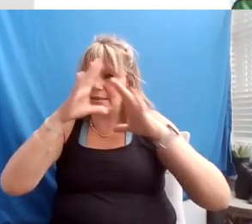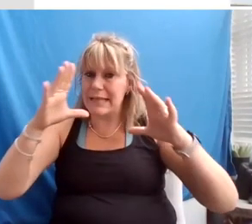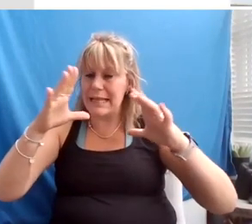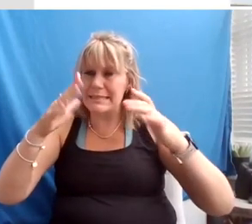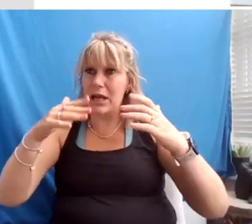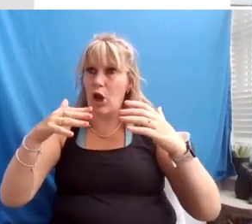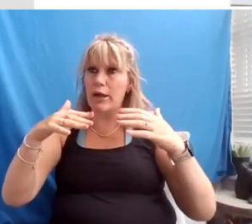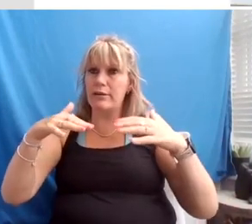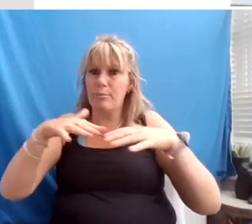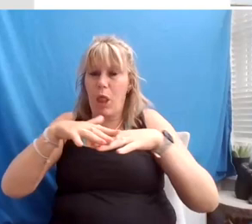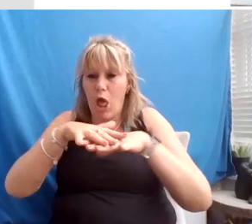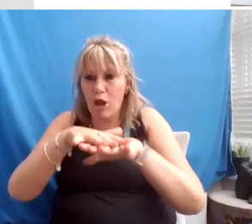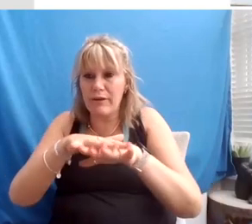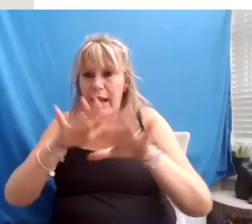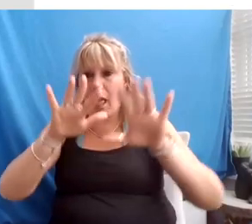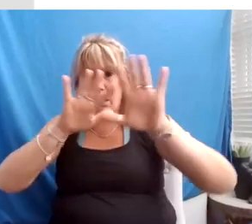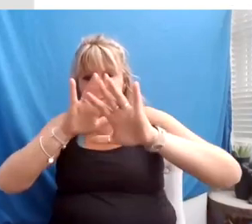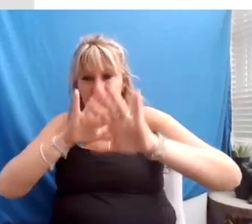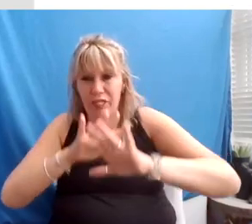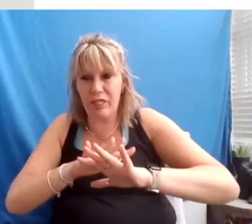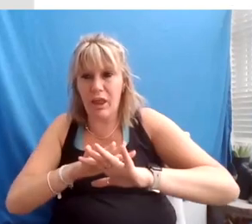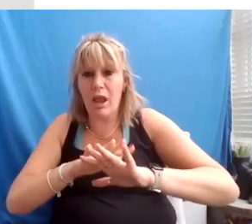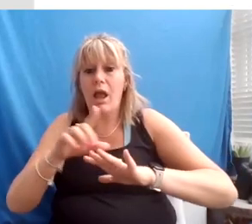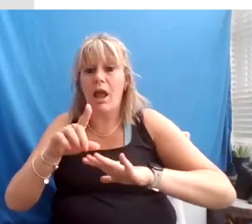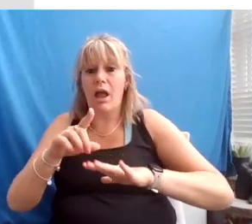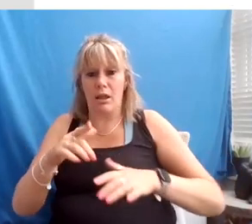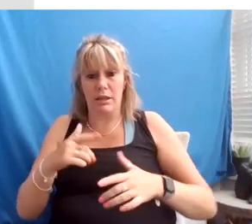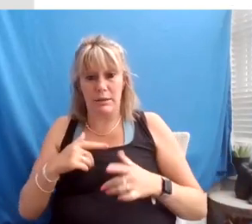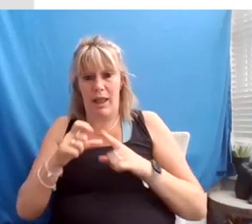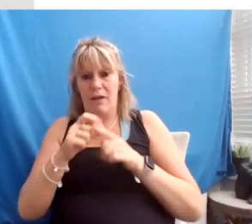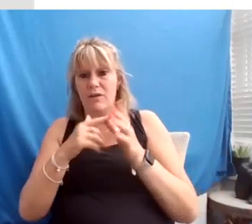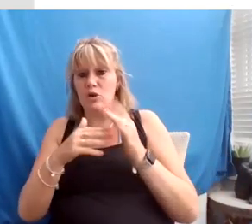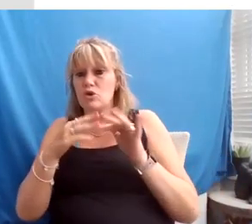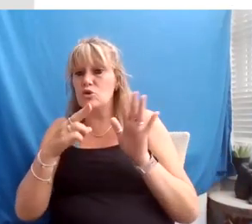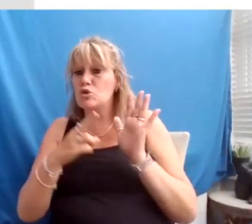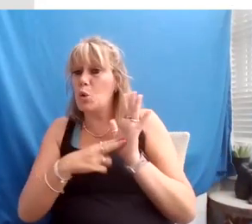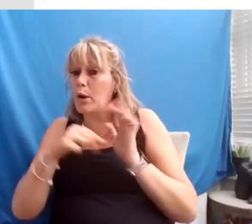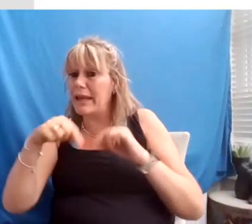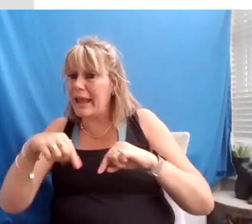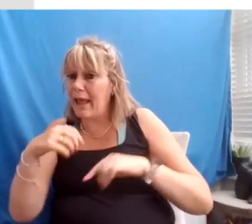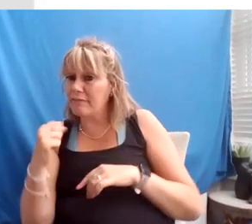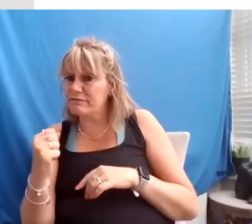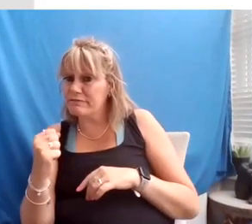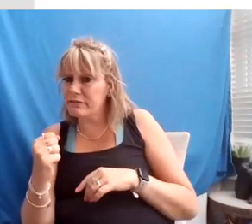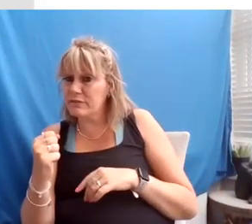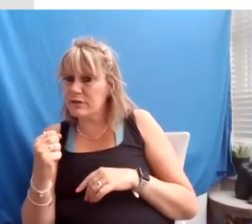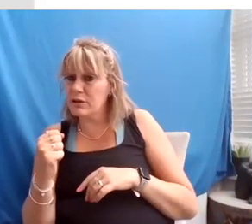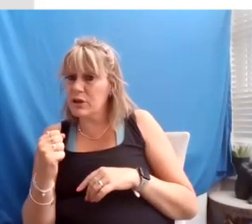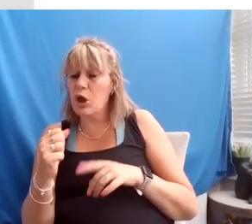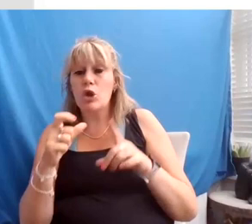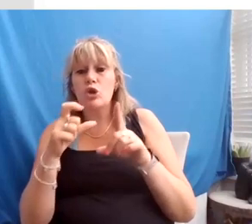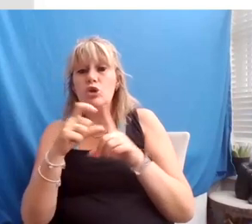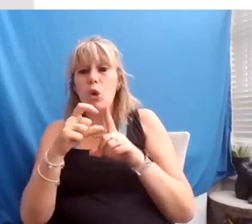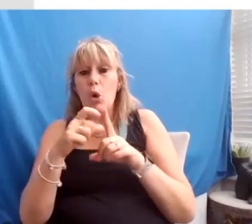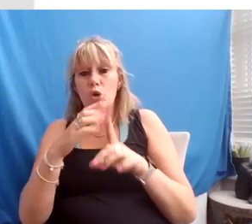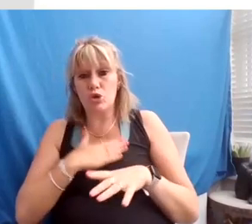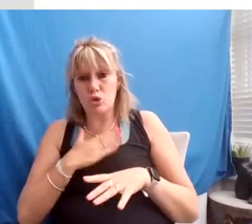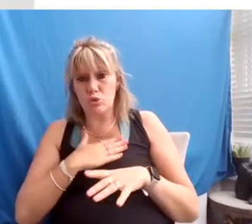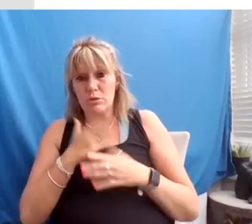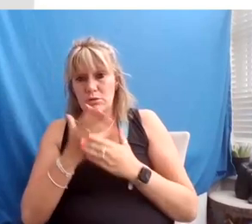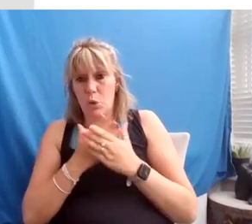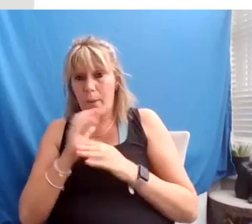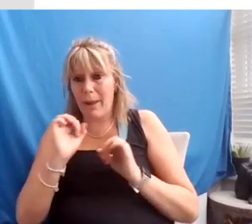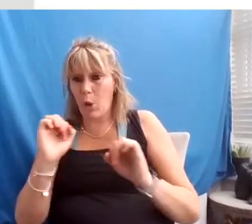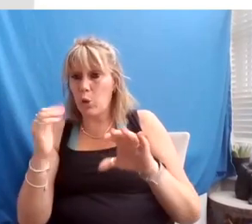really interesting. Now, I think we have Dawn here. Yeah, we do. Dawn, would you like to talk about your